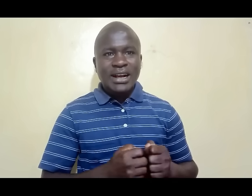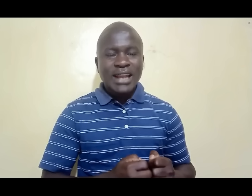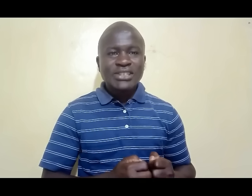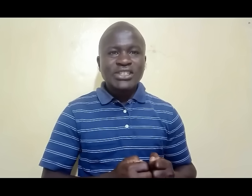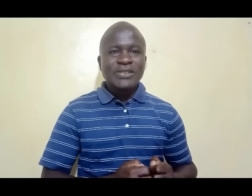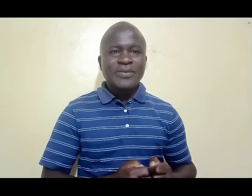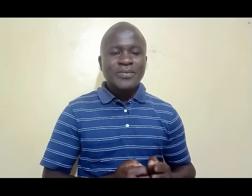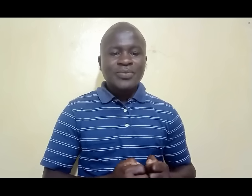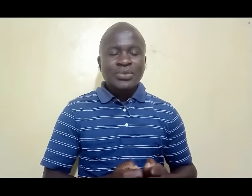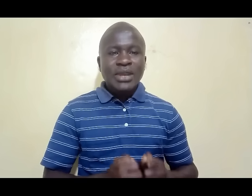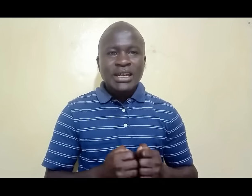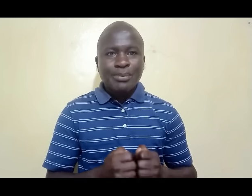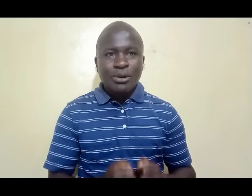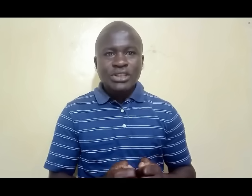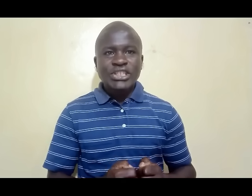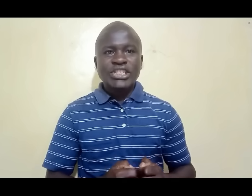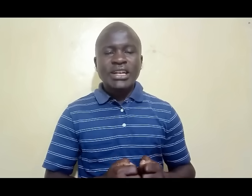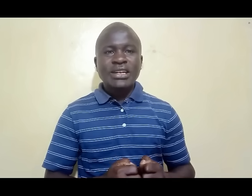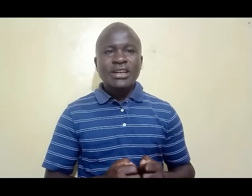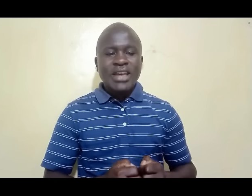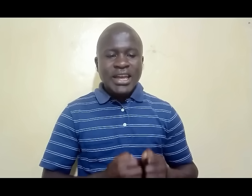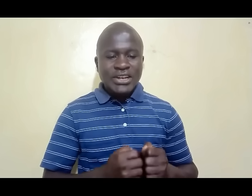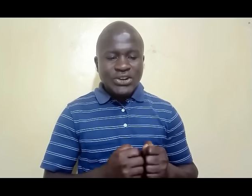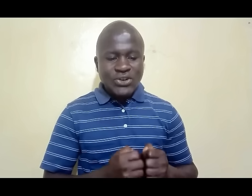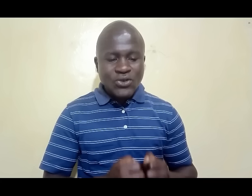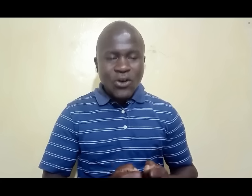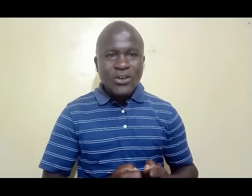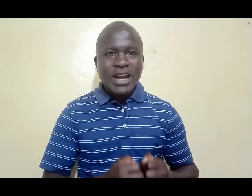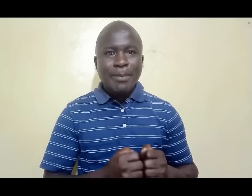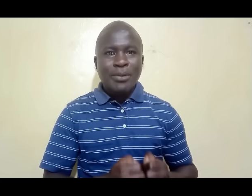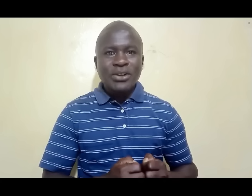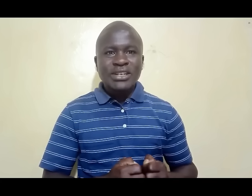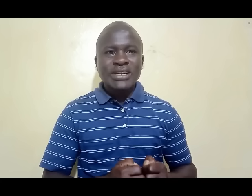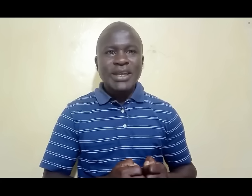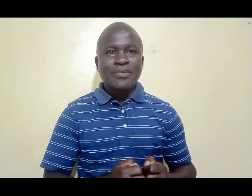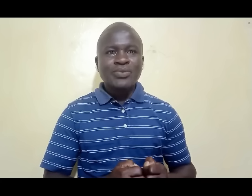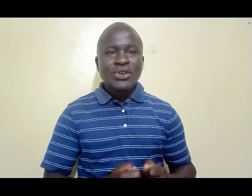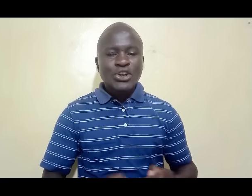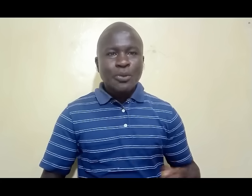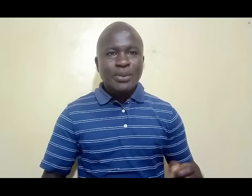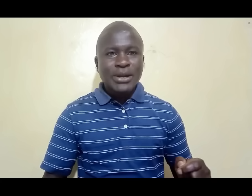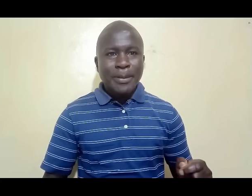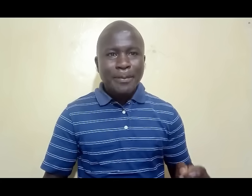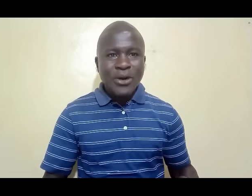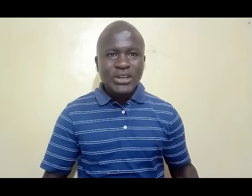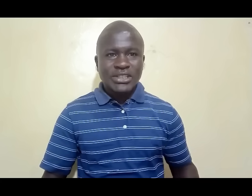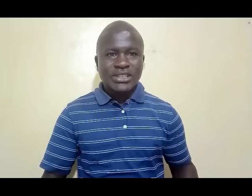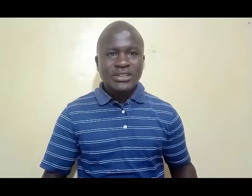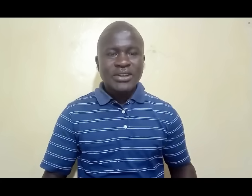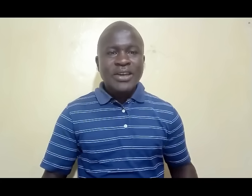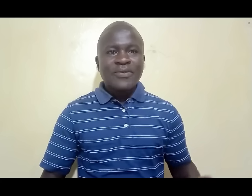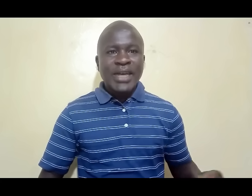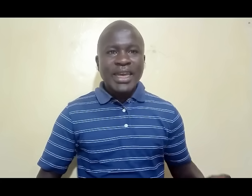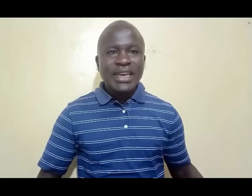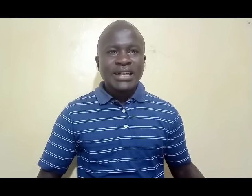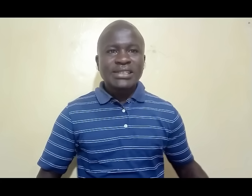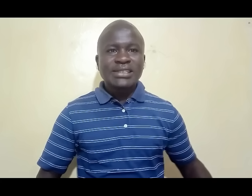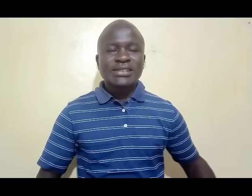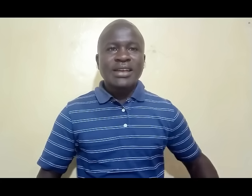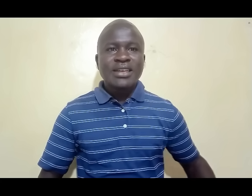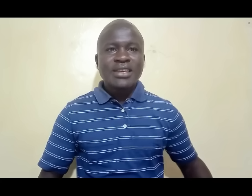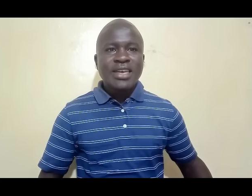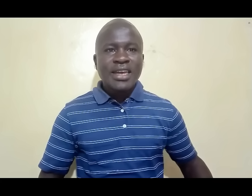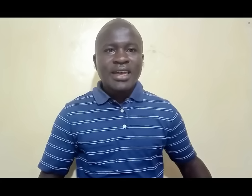a clergy and a politician, and God appointed him to pinpoint the